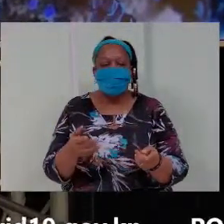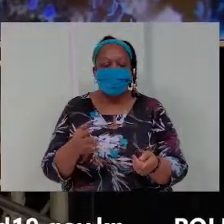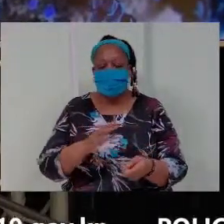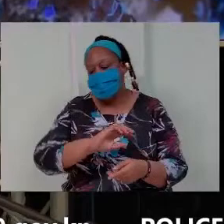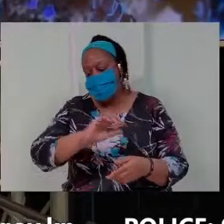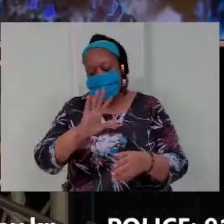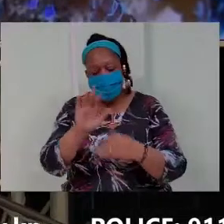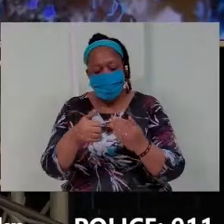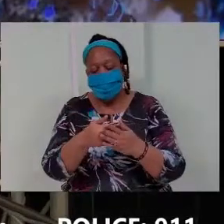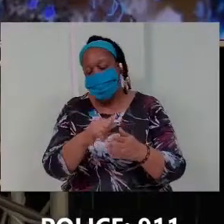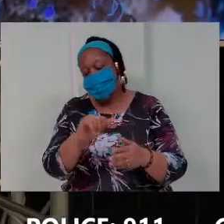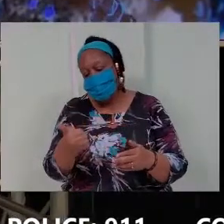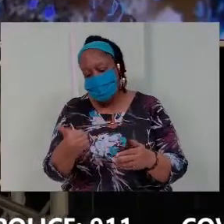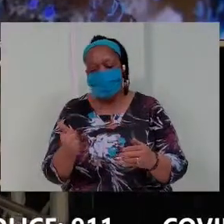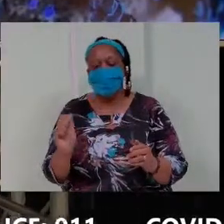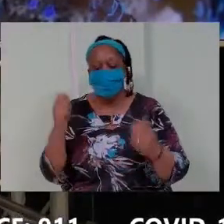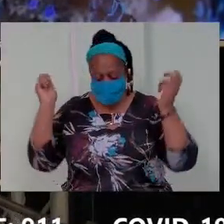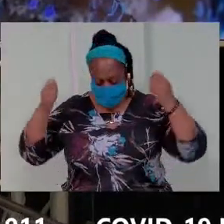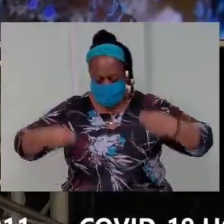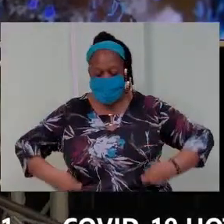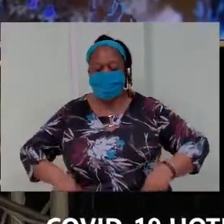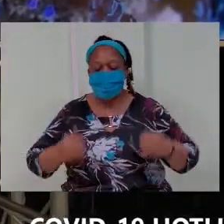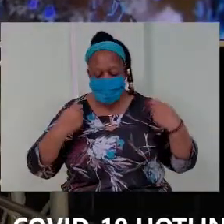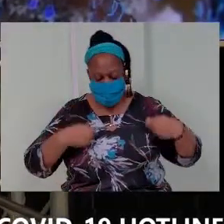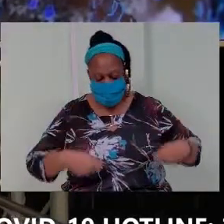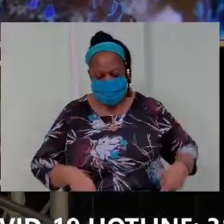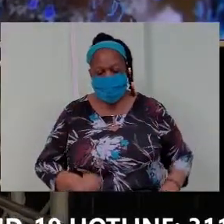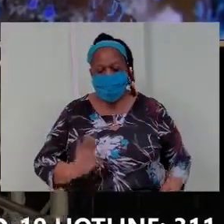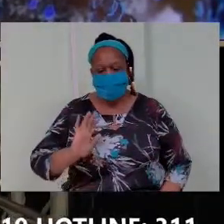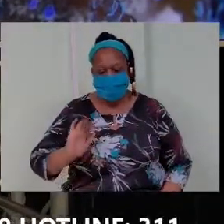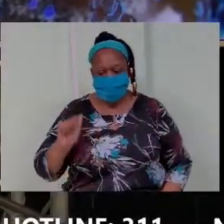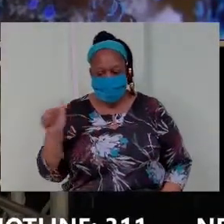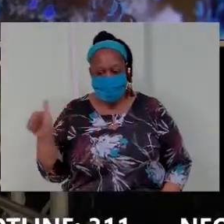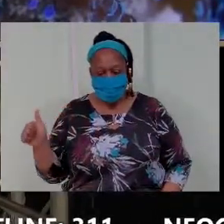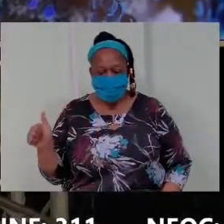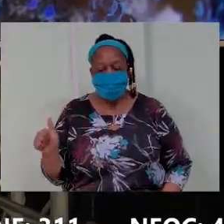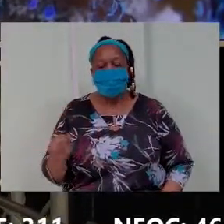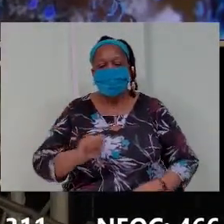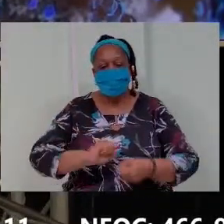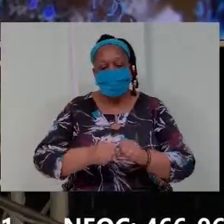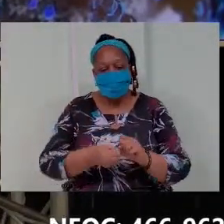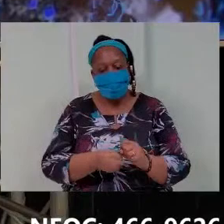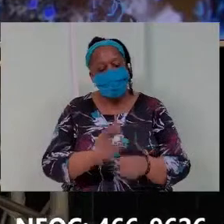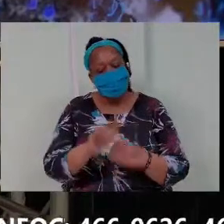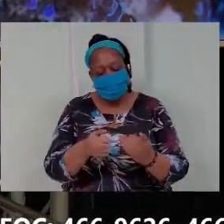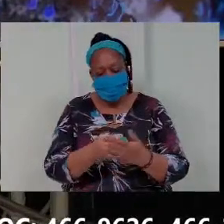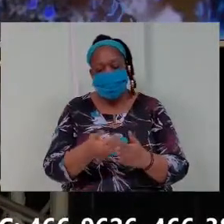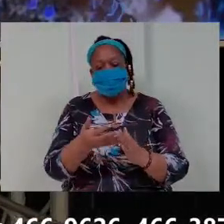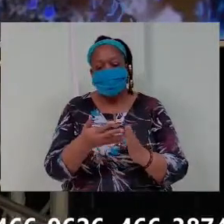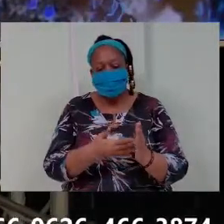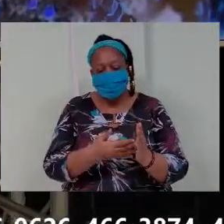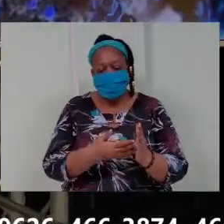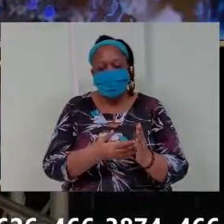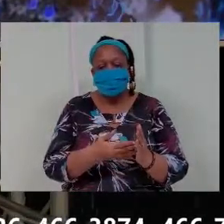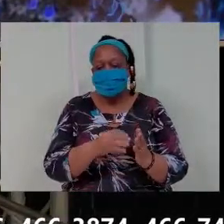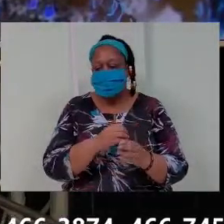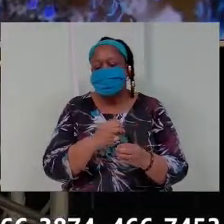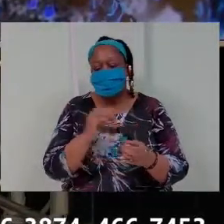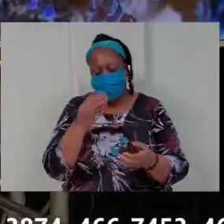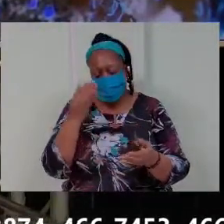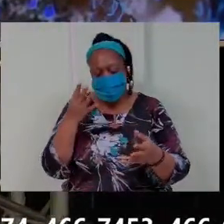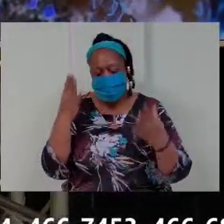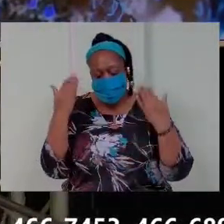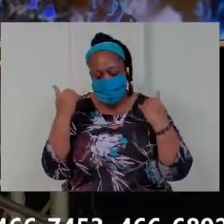that scenario was significantly decreased, and the number of persons who were tested within that circle, and we are pretty certain that everything is going to